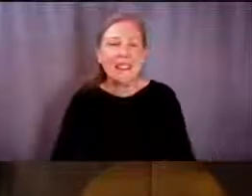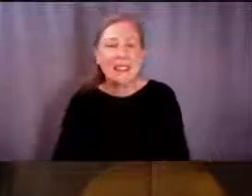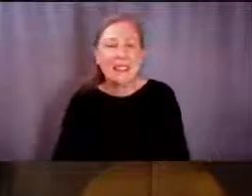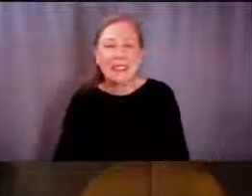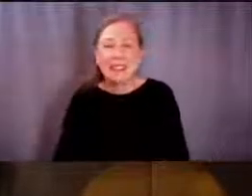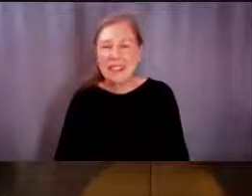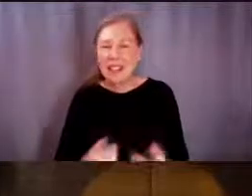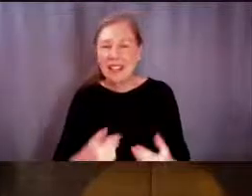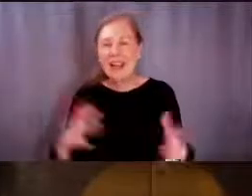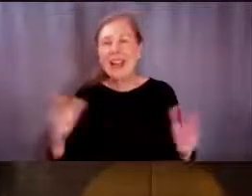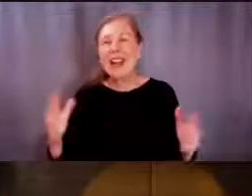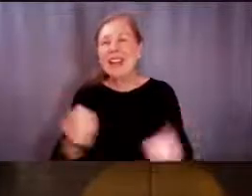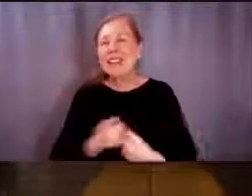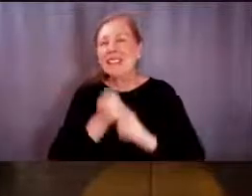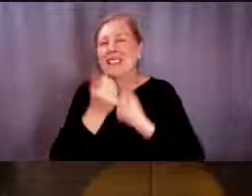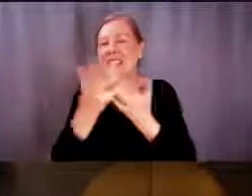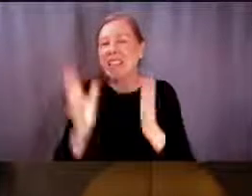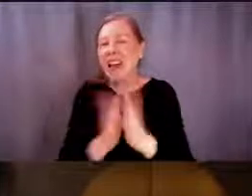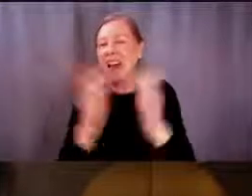Hallelujah.